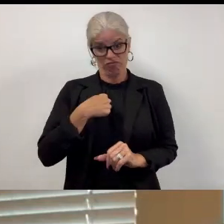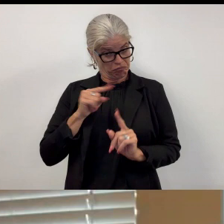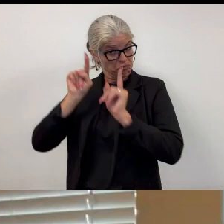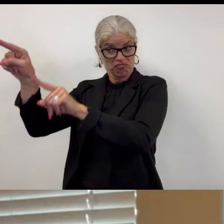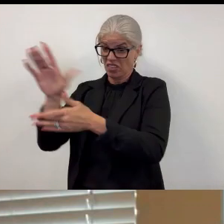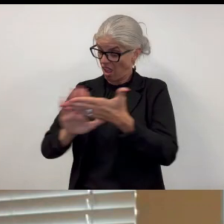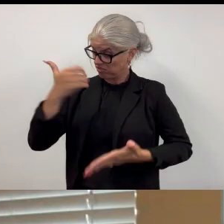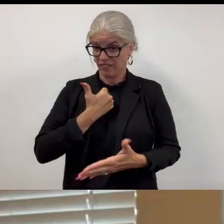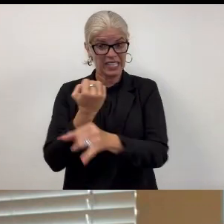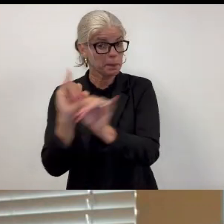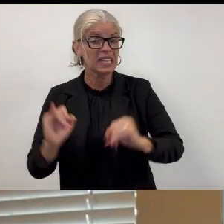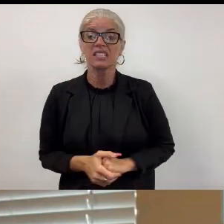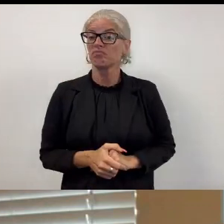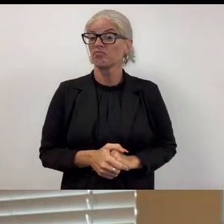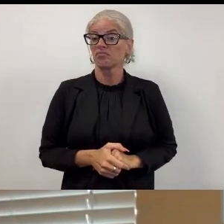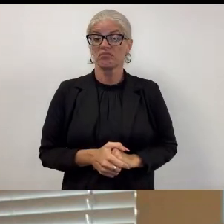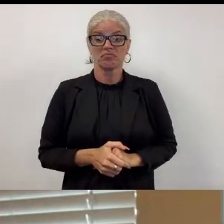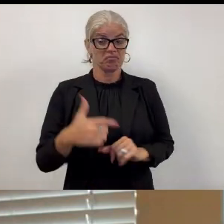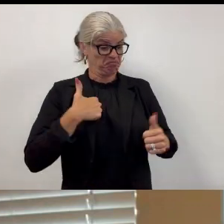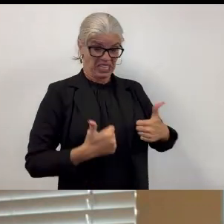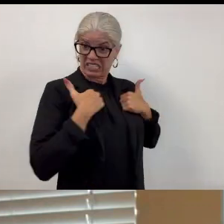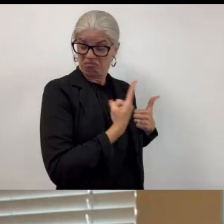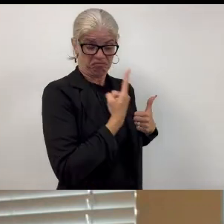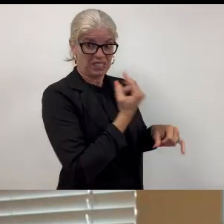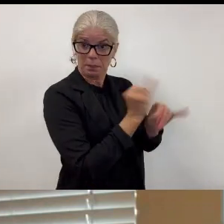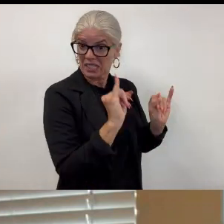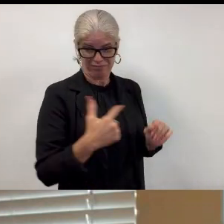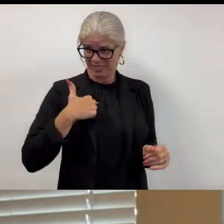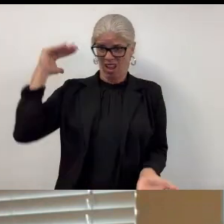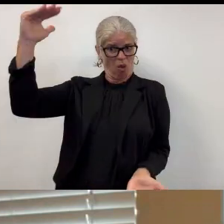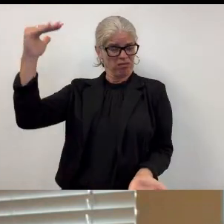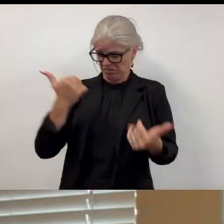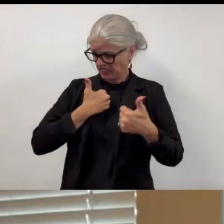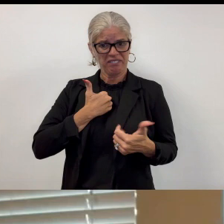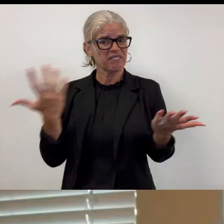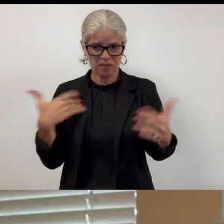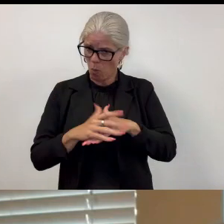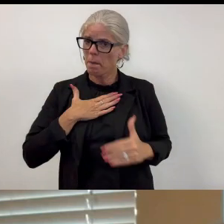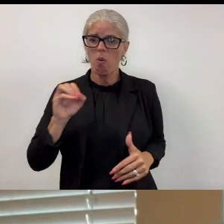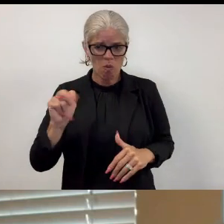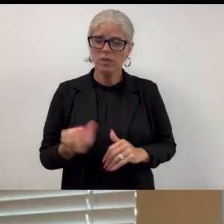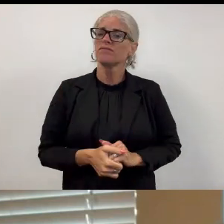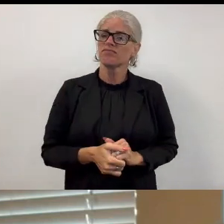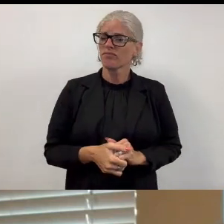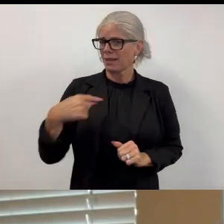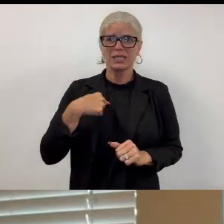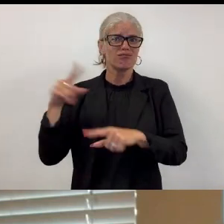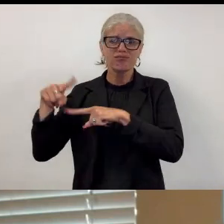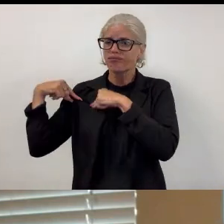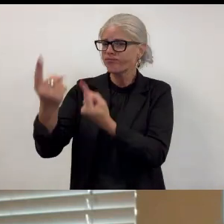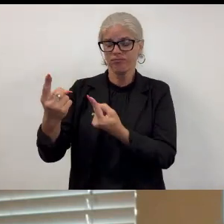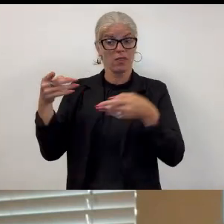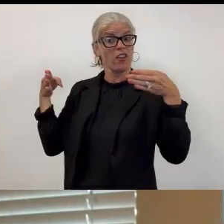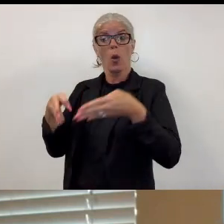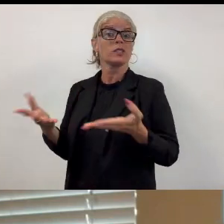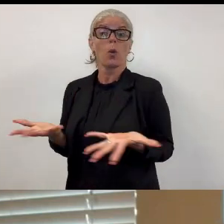going to college independently as a teenager, to living independently now as an adult, I've always been really